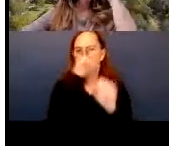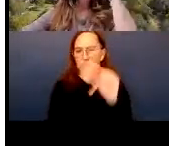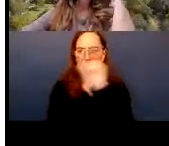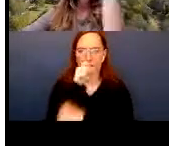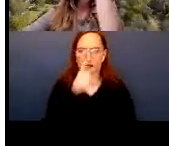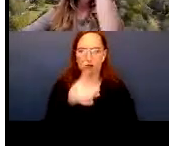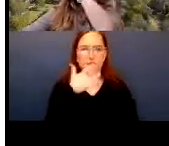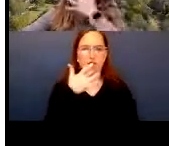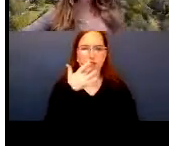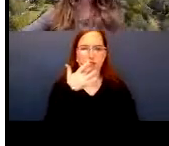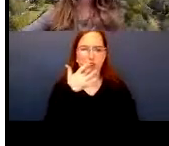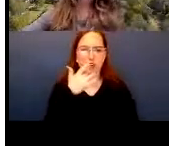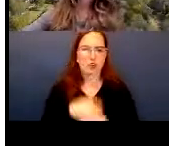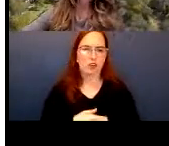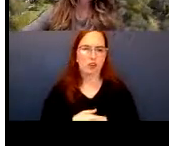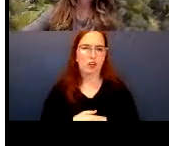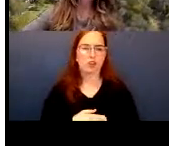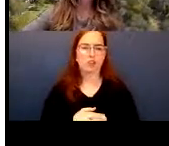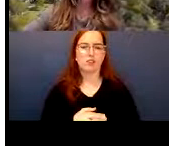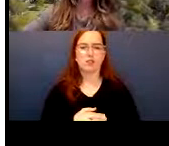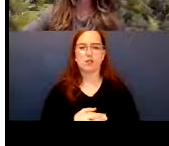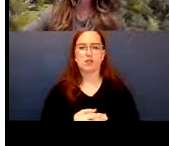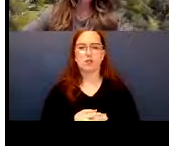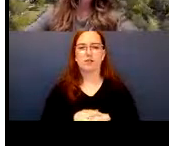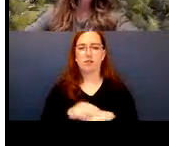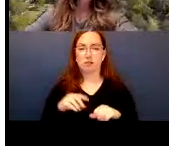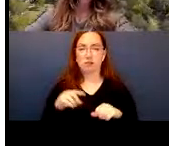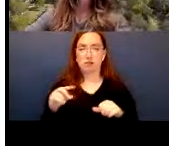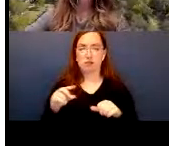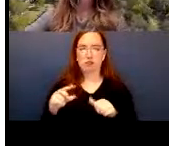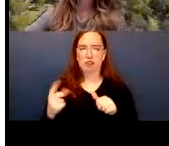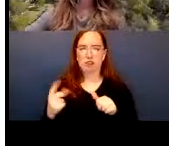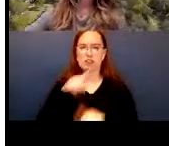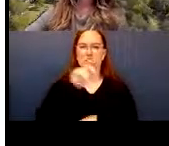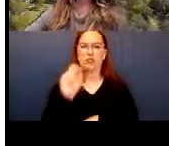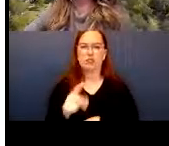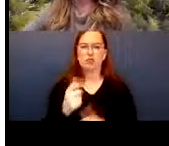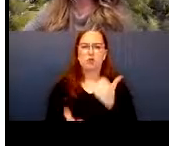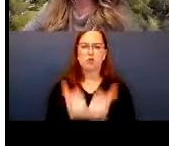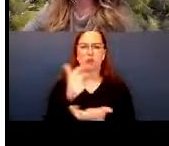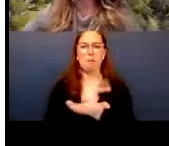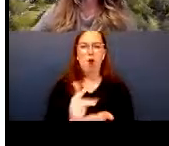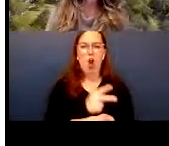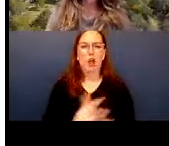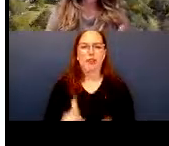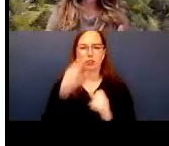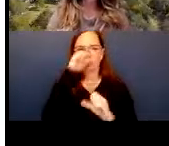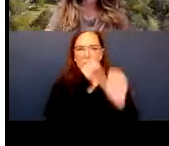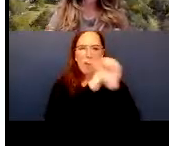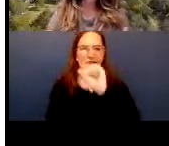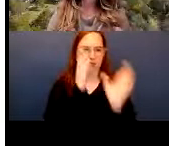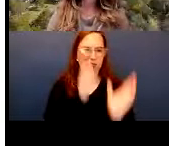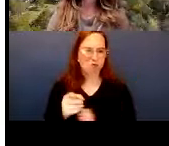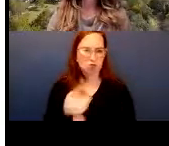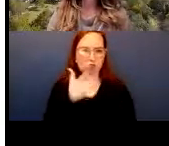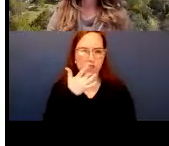of these concepts. So the first question we have is about which parking strategy you prefer. And so we want you to list